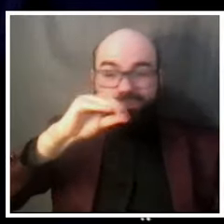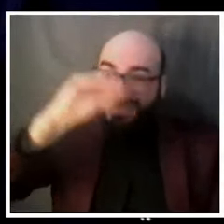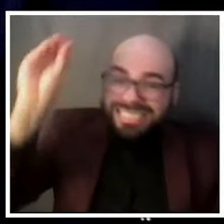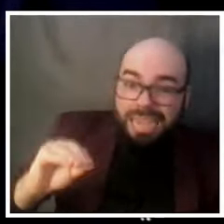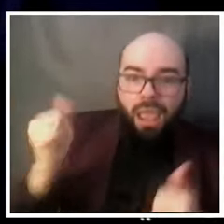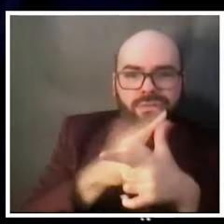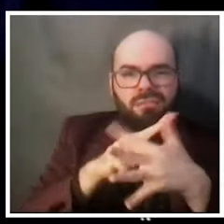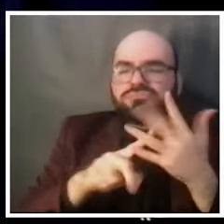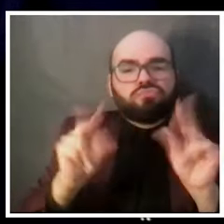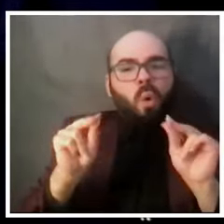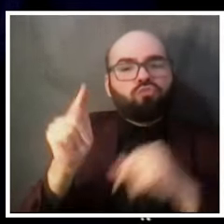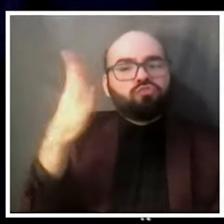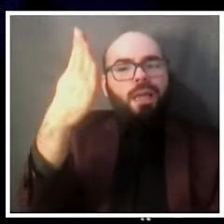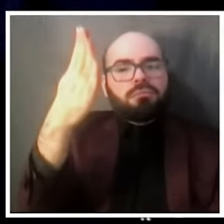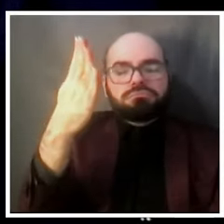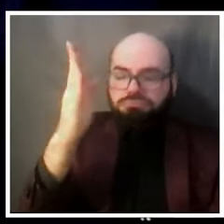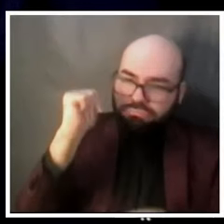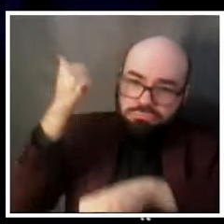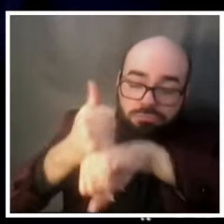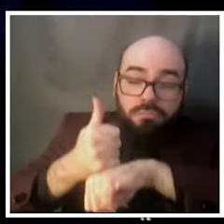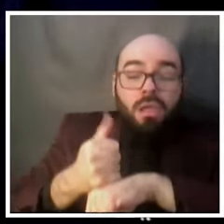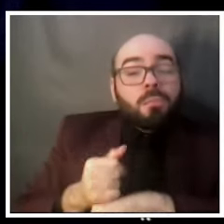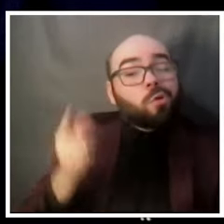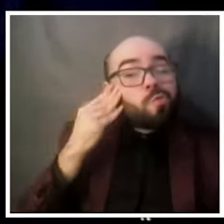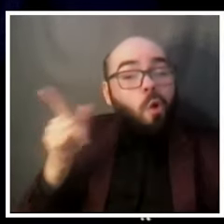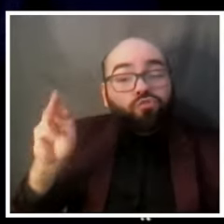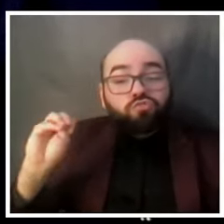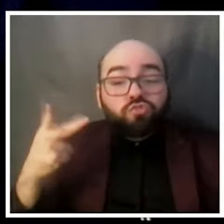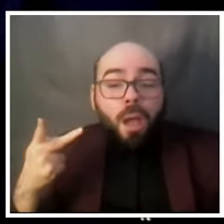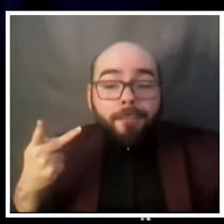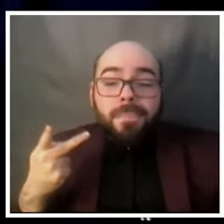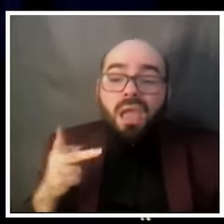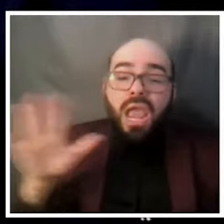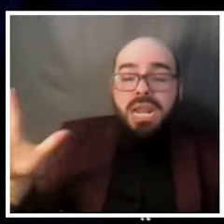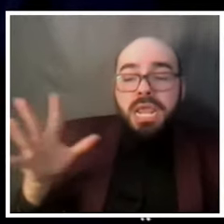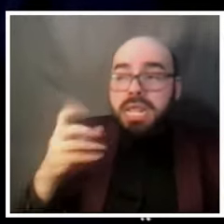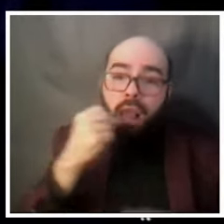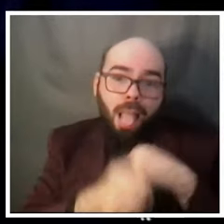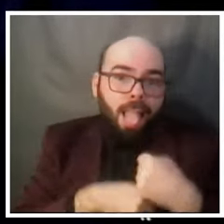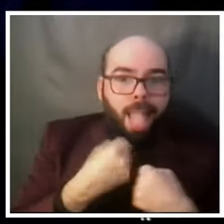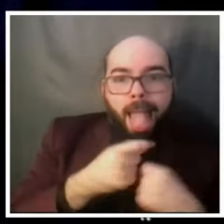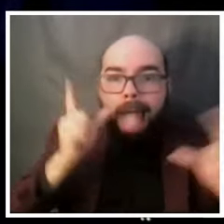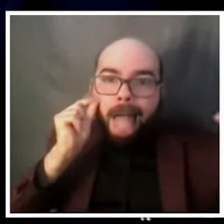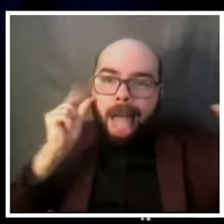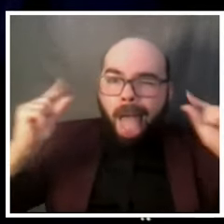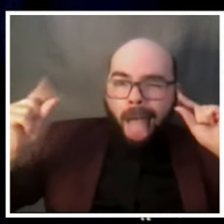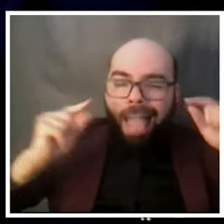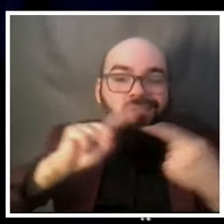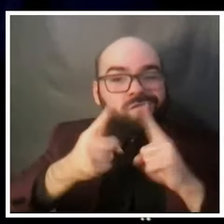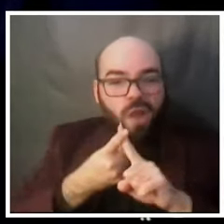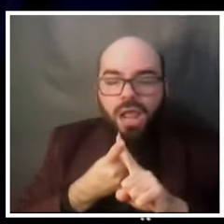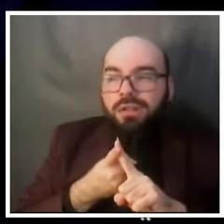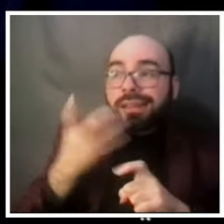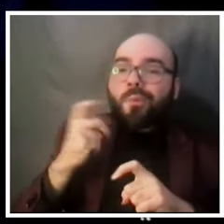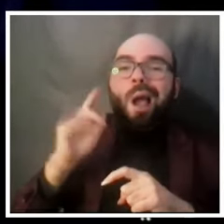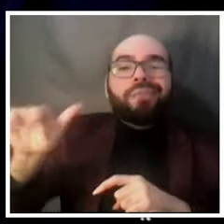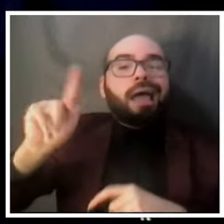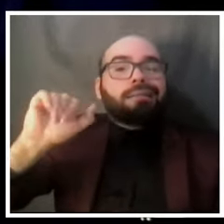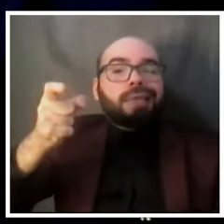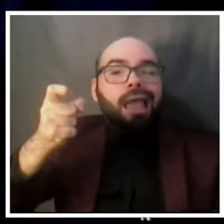Trump and his MAGA friends want to get rid of the corporate minimum tax. With the same law, I gave Medicare the power to